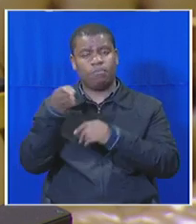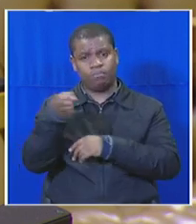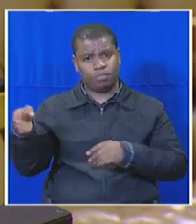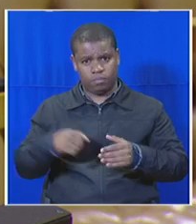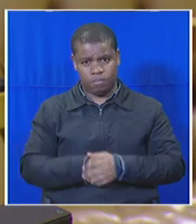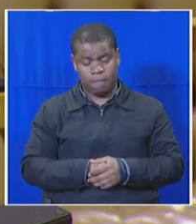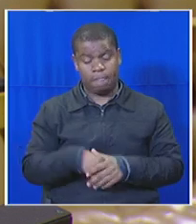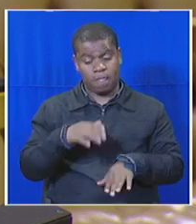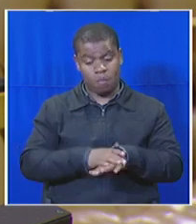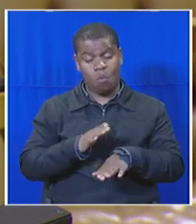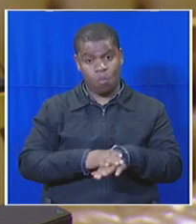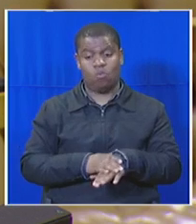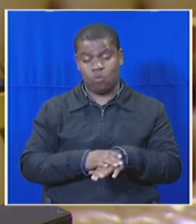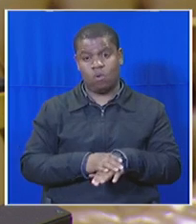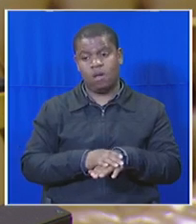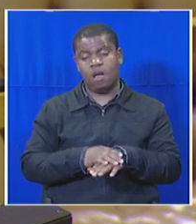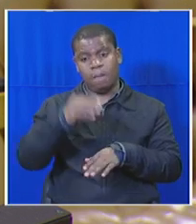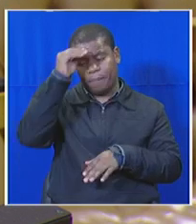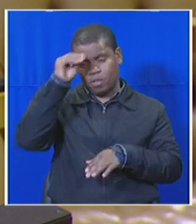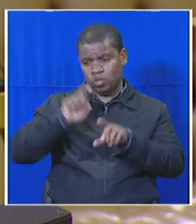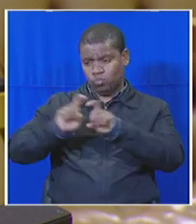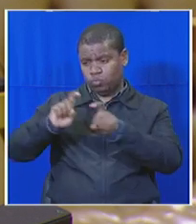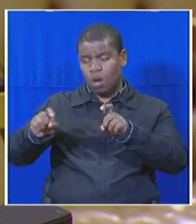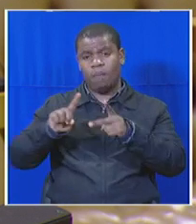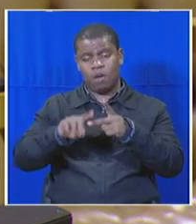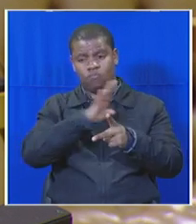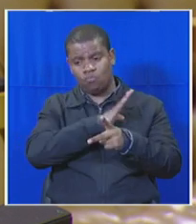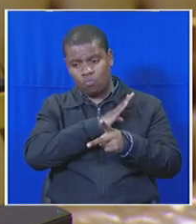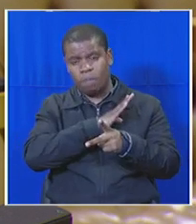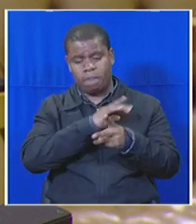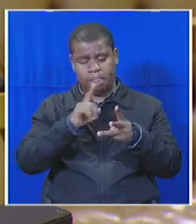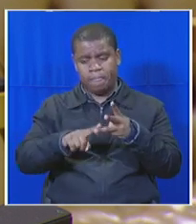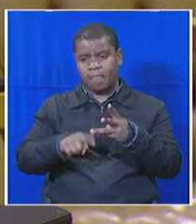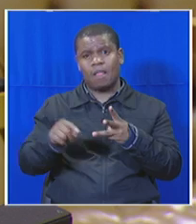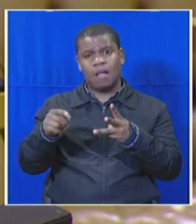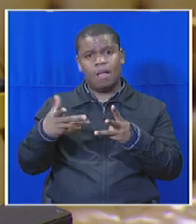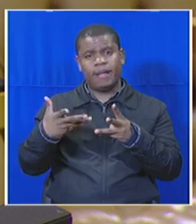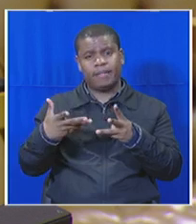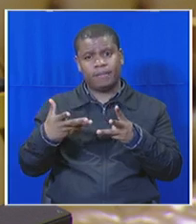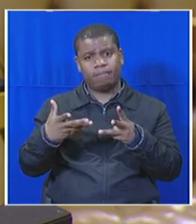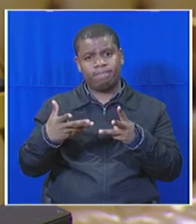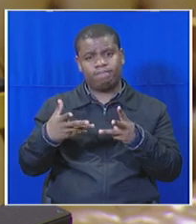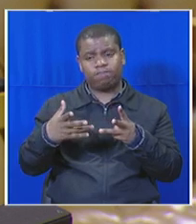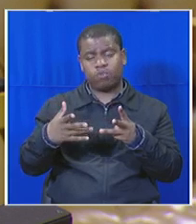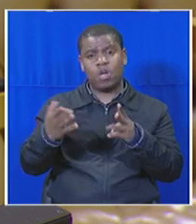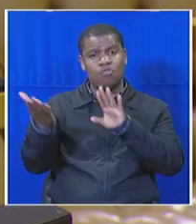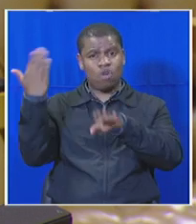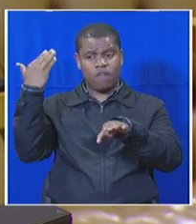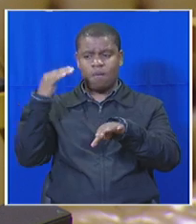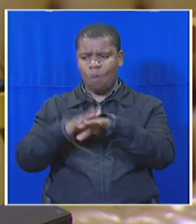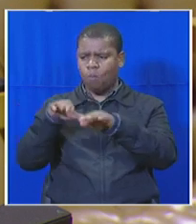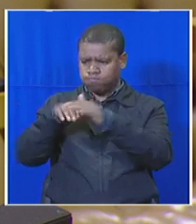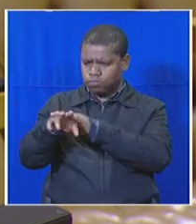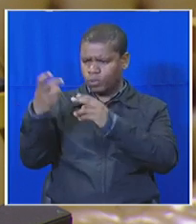that Operation Stopper, which involves police officers, traffic officials, law enforcement, and SAPS specialized units, has already yielded